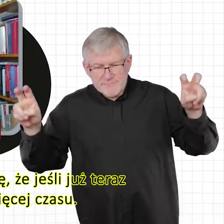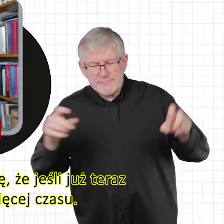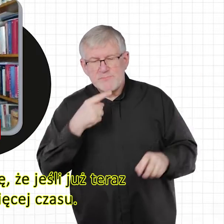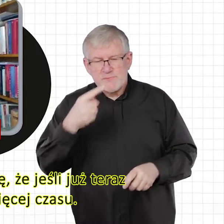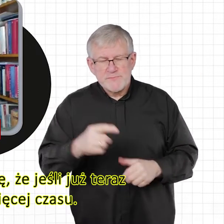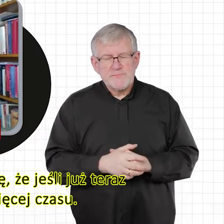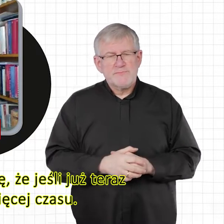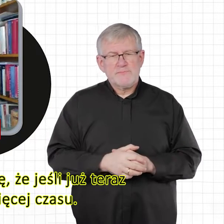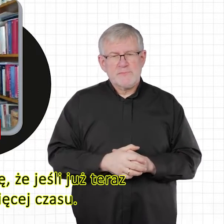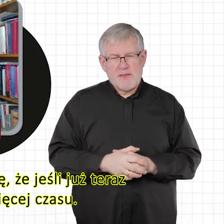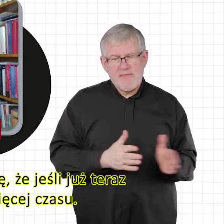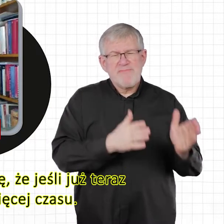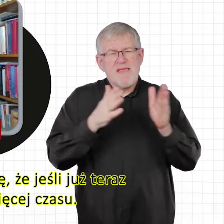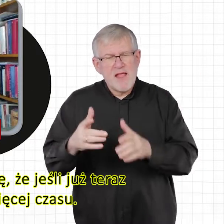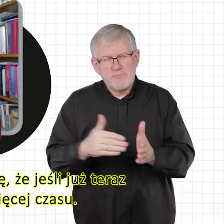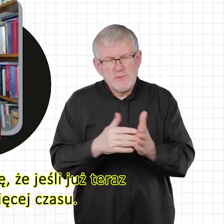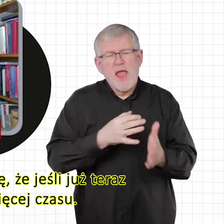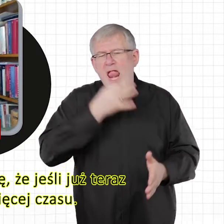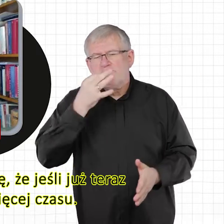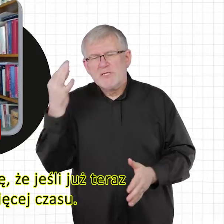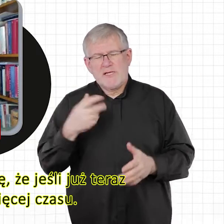is something we cannot achieve right now,